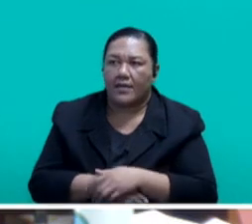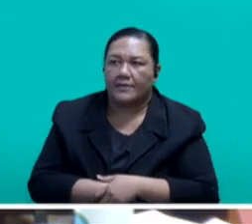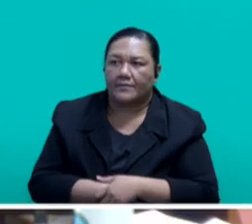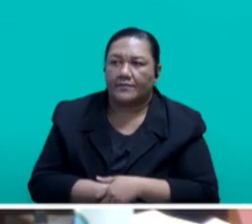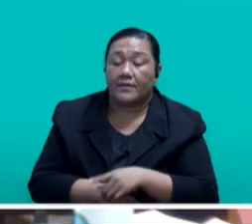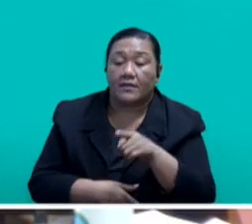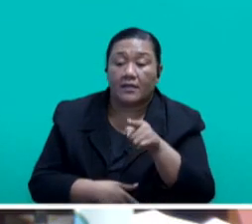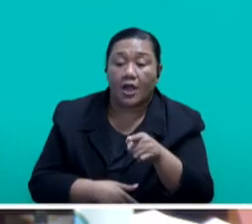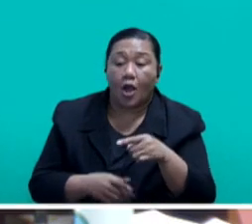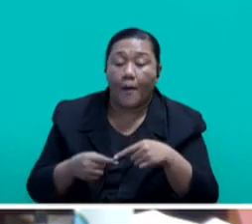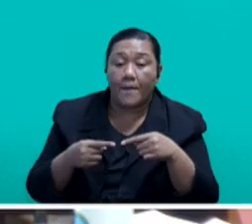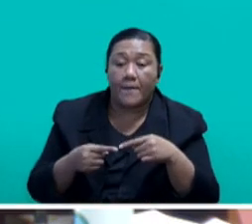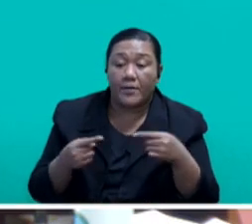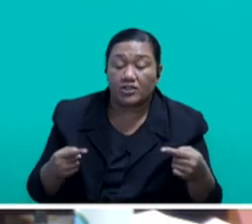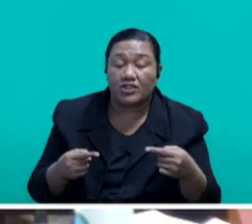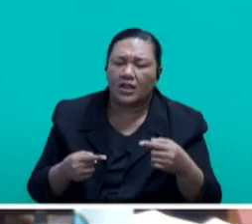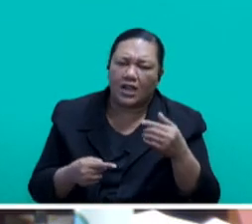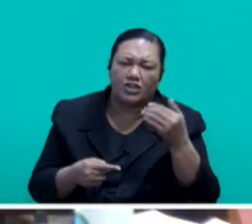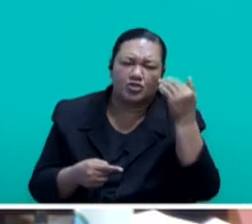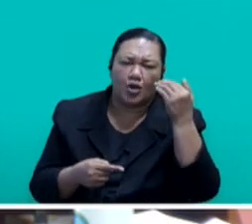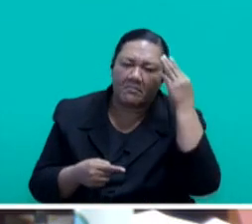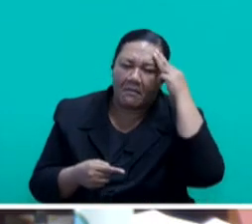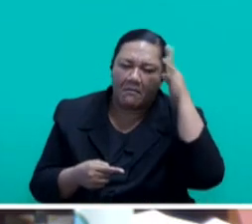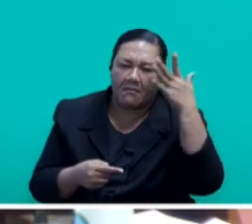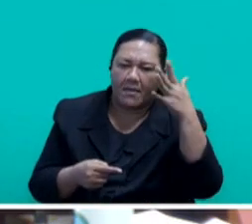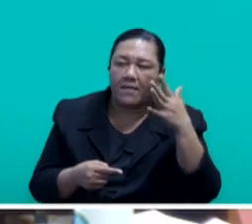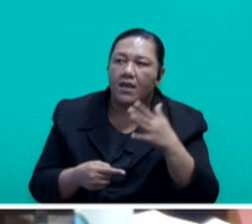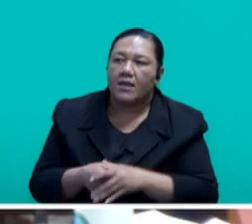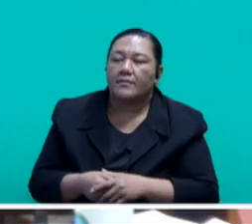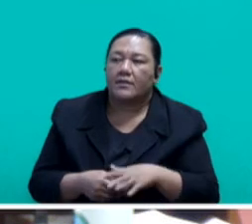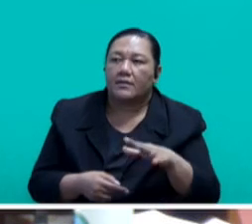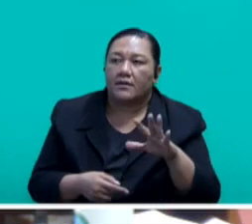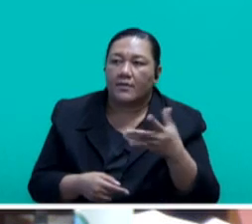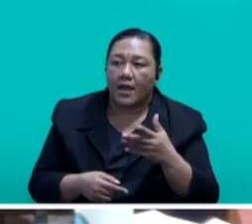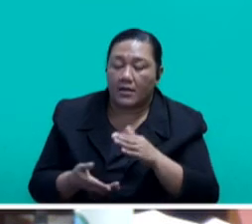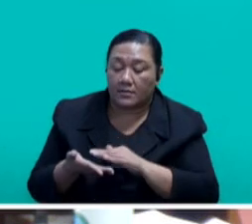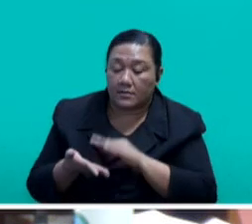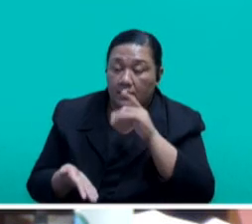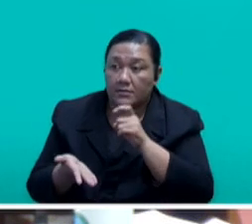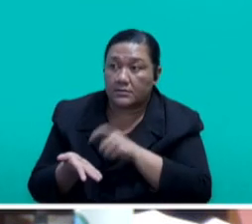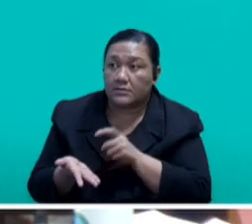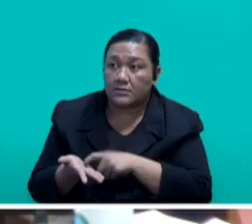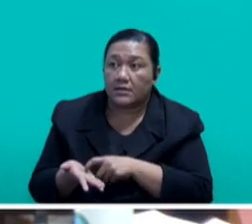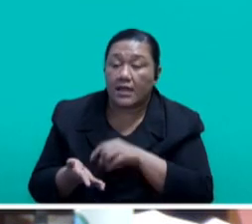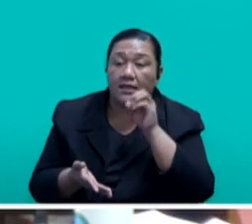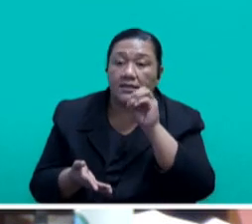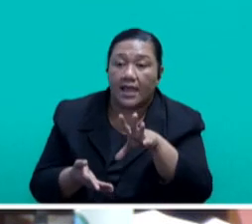memory, alleging that we are responsible for raising the debt level to beyond $10